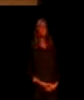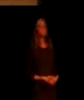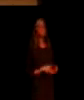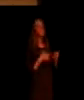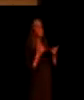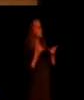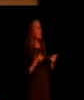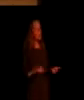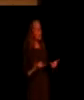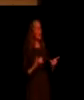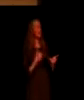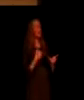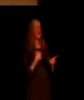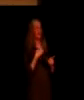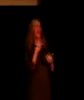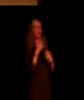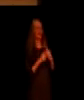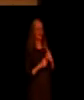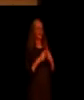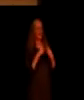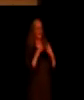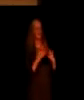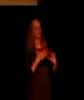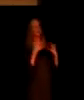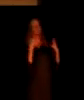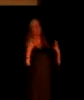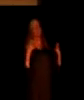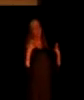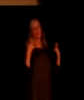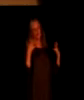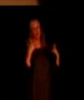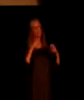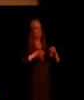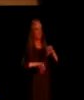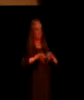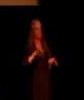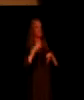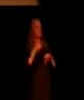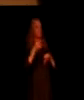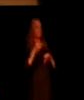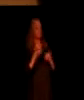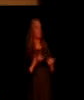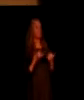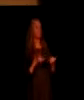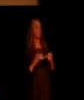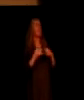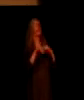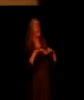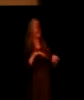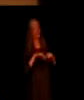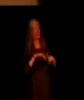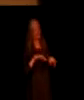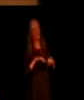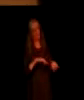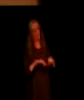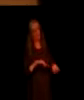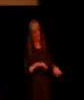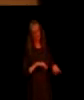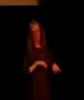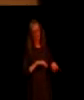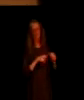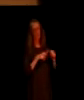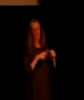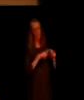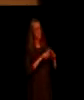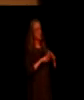I go into some kind of large-scale, what should I say, science history. And, of course, it starts with